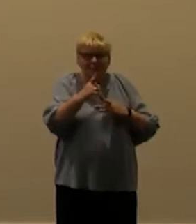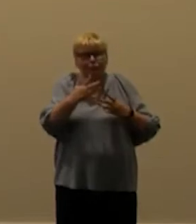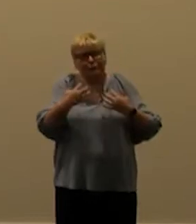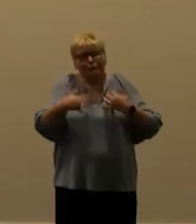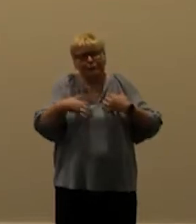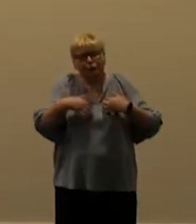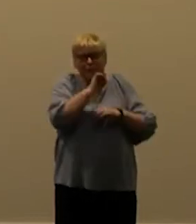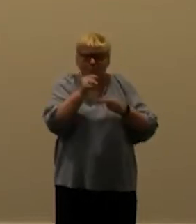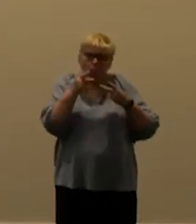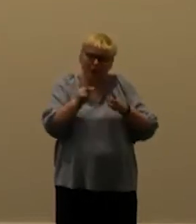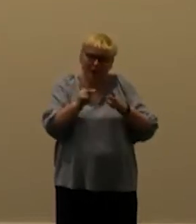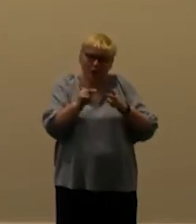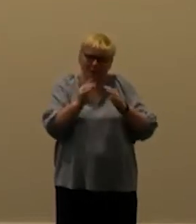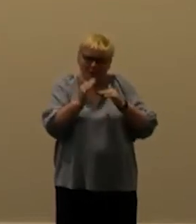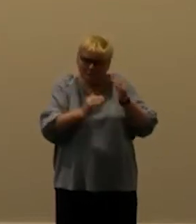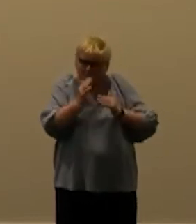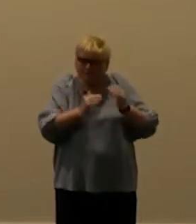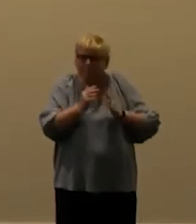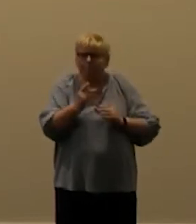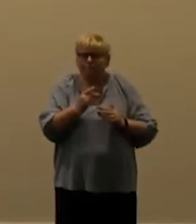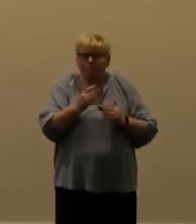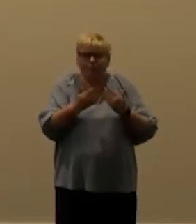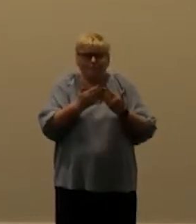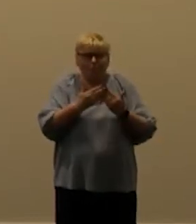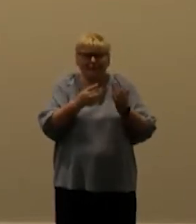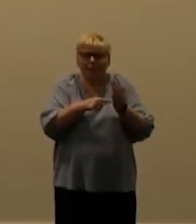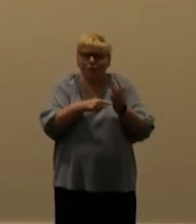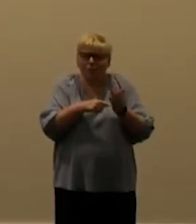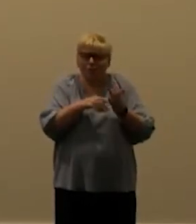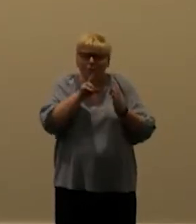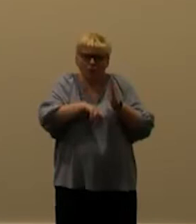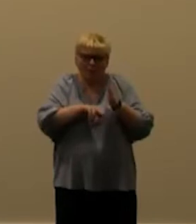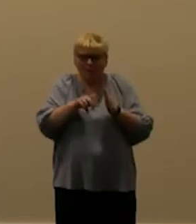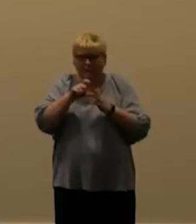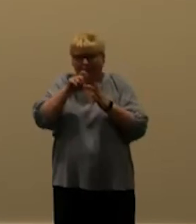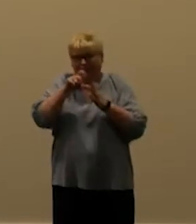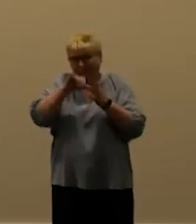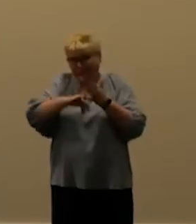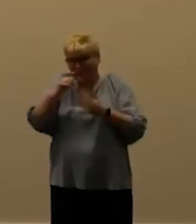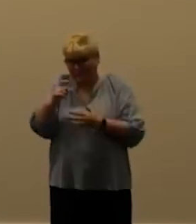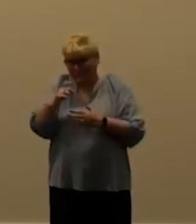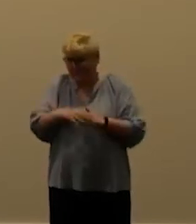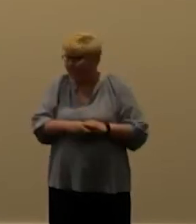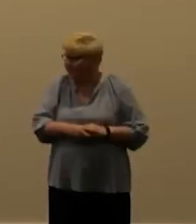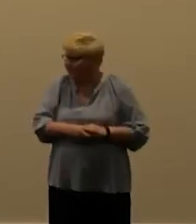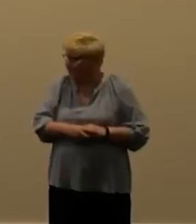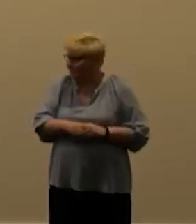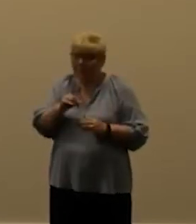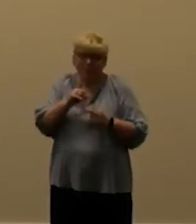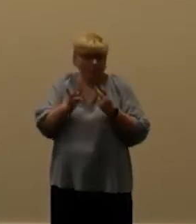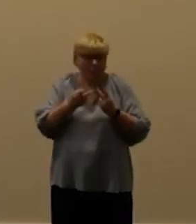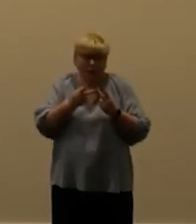terms of how they approached it. I think theirs was more Terraform based as opposed to DSC, which is what we're looking at, so it's another